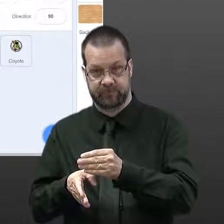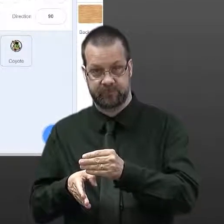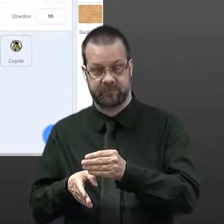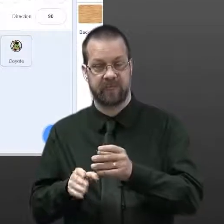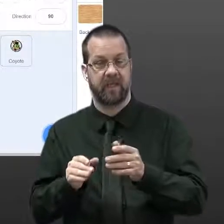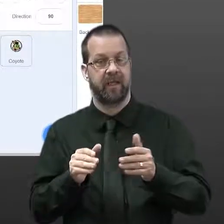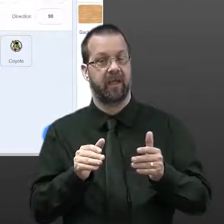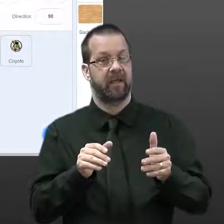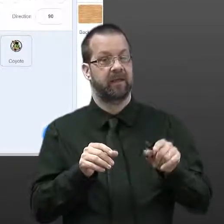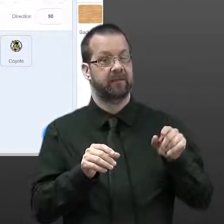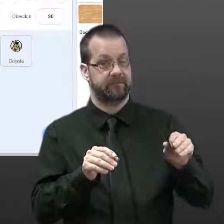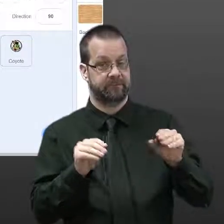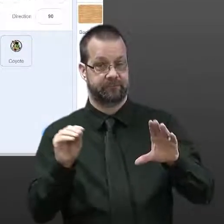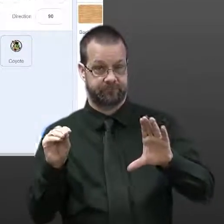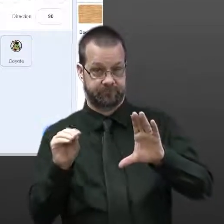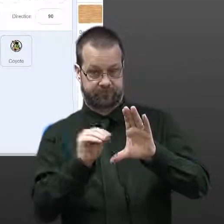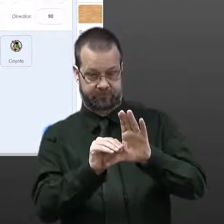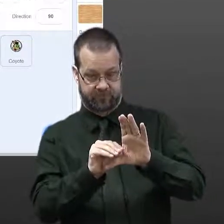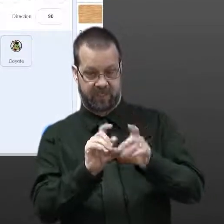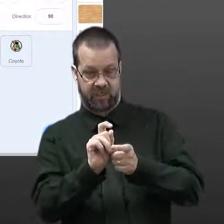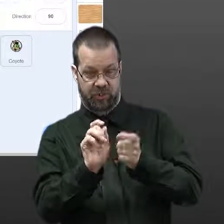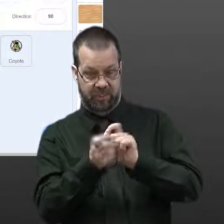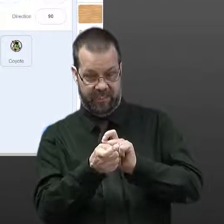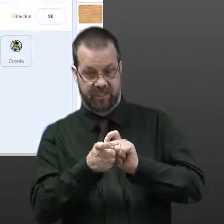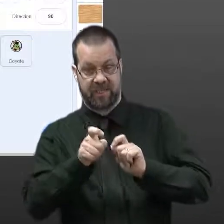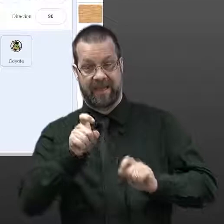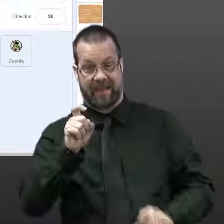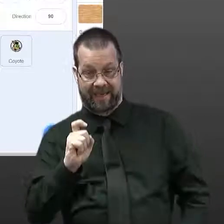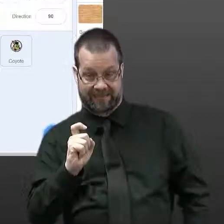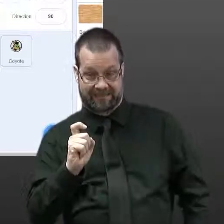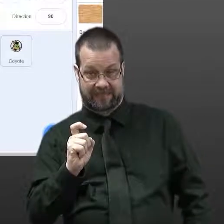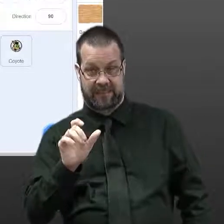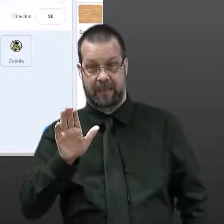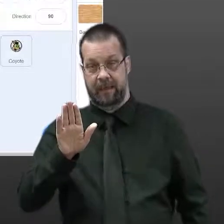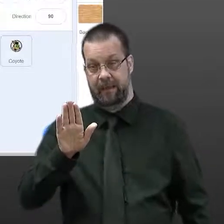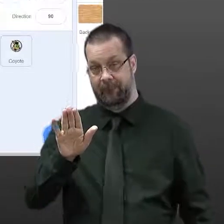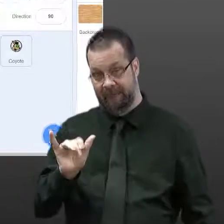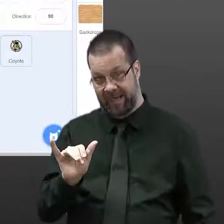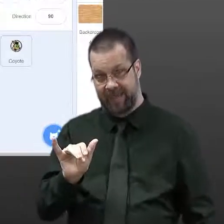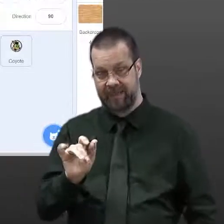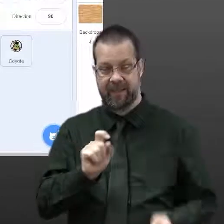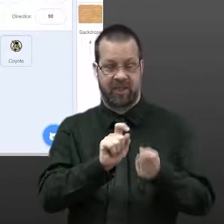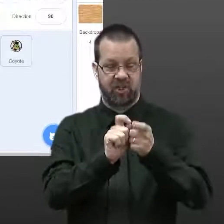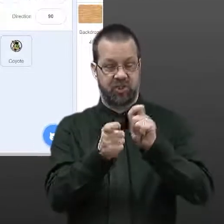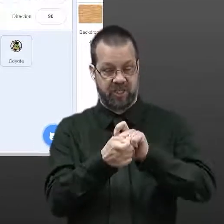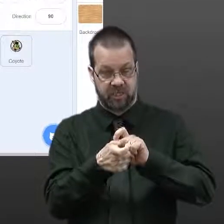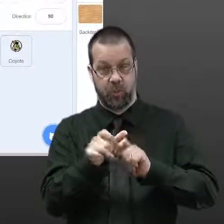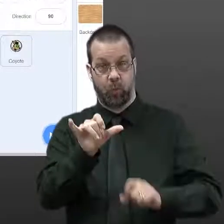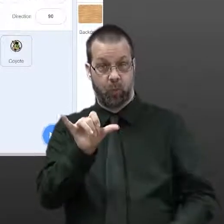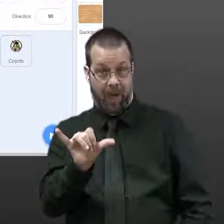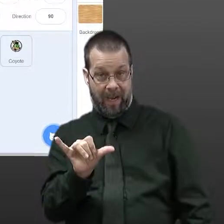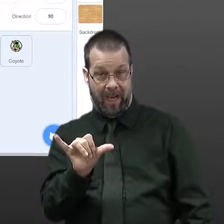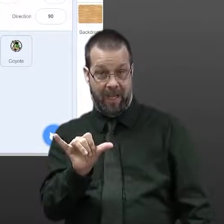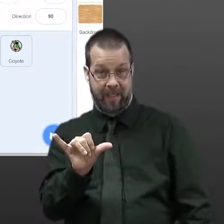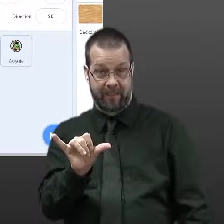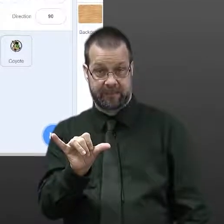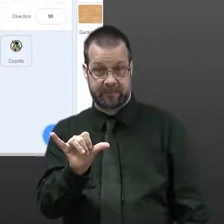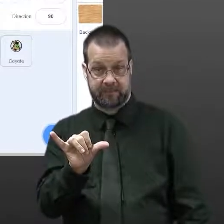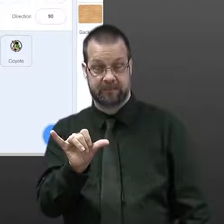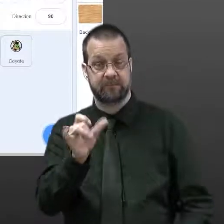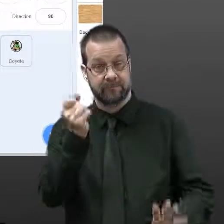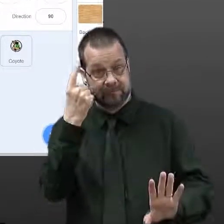So we are going to place inside of here a change x by and a change y